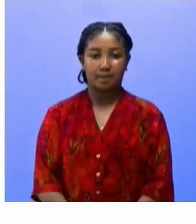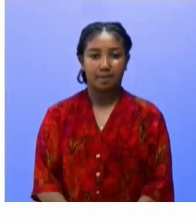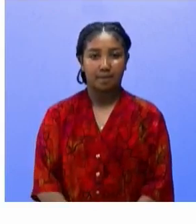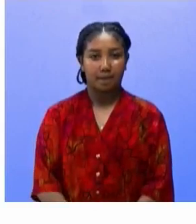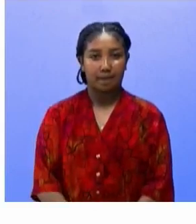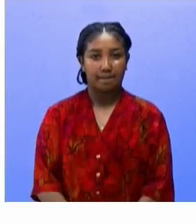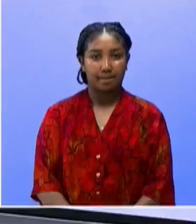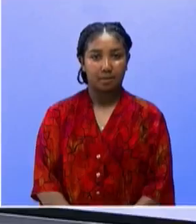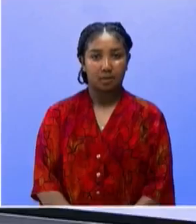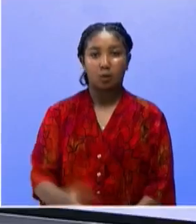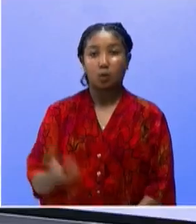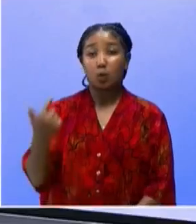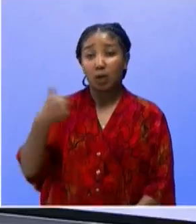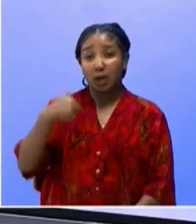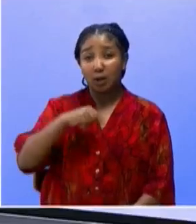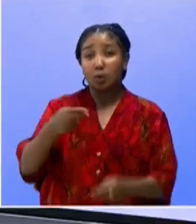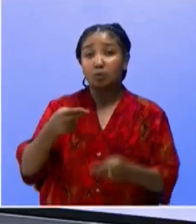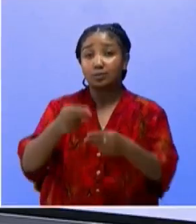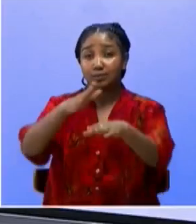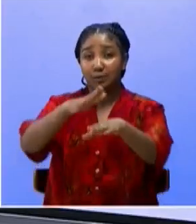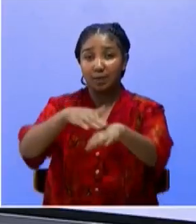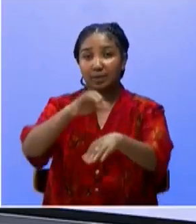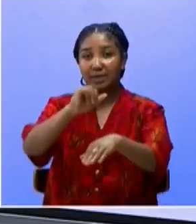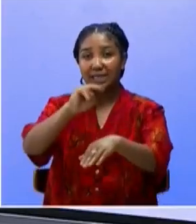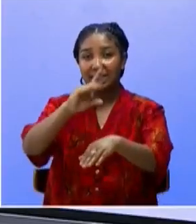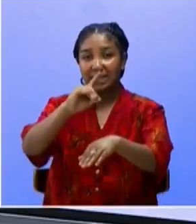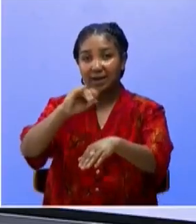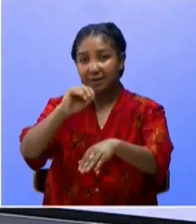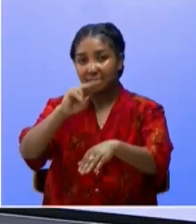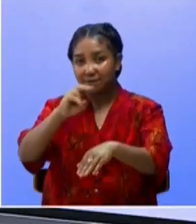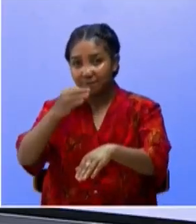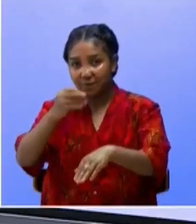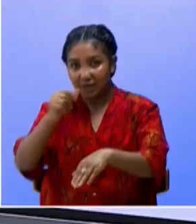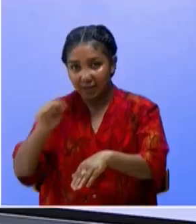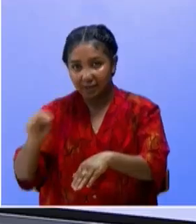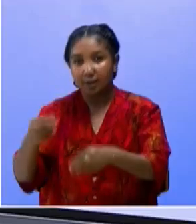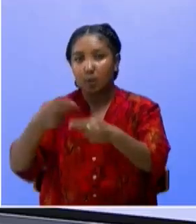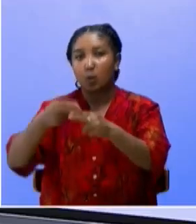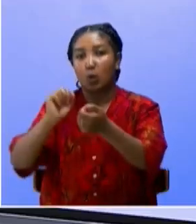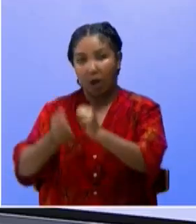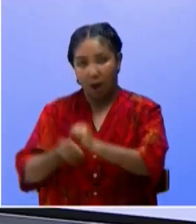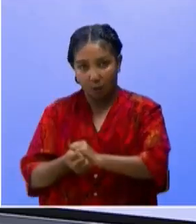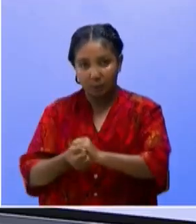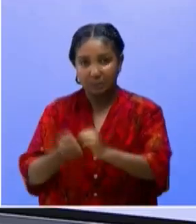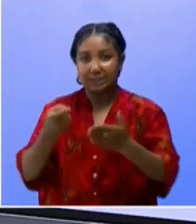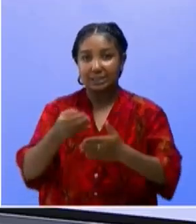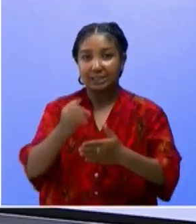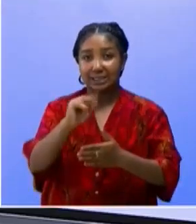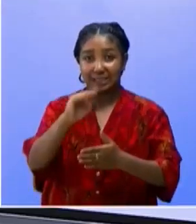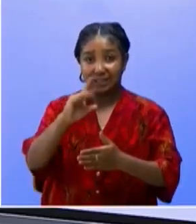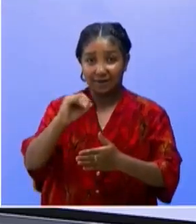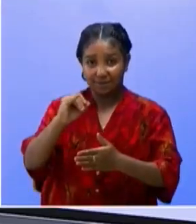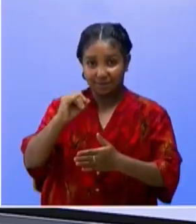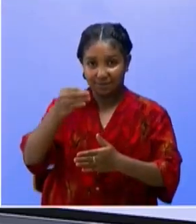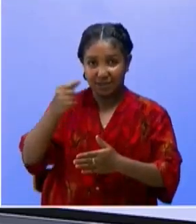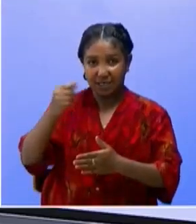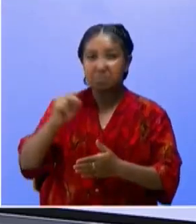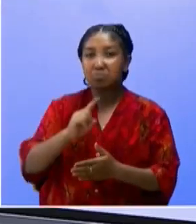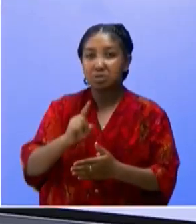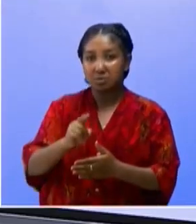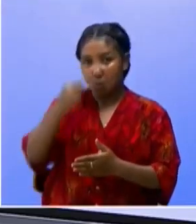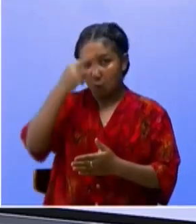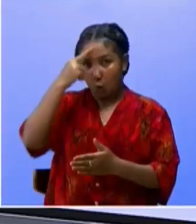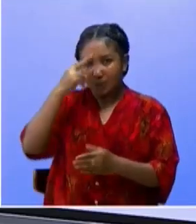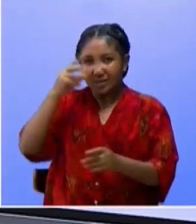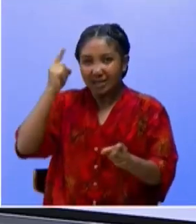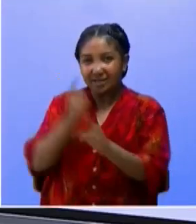okay? We can also call them indefinite pronoun when it comes to the case of pronoun. This indefinite because they don't tell you